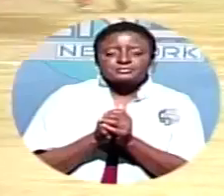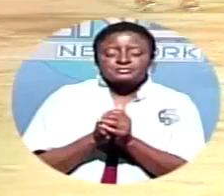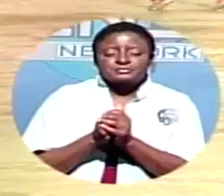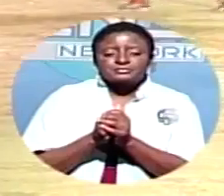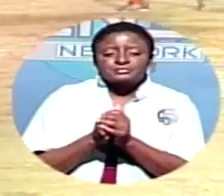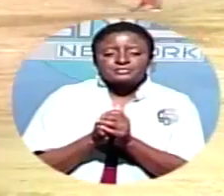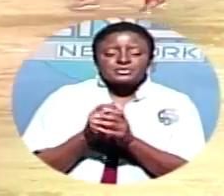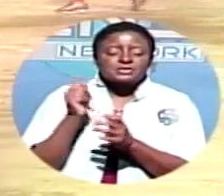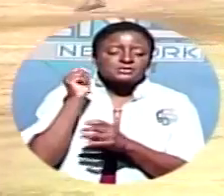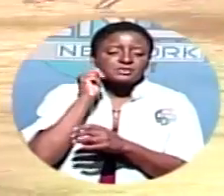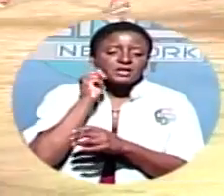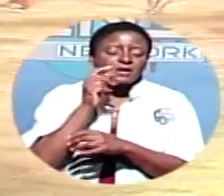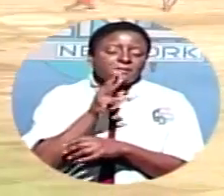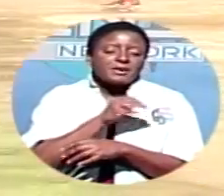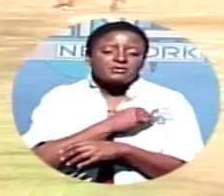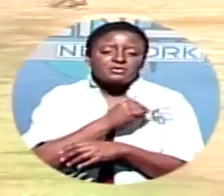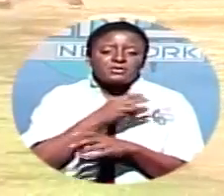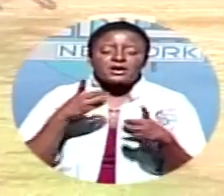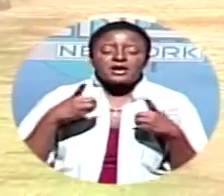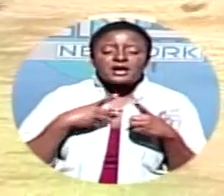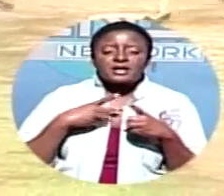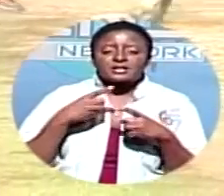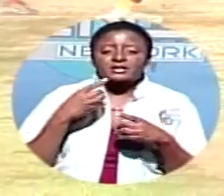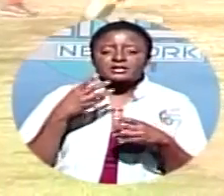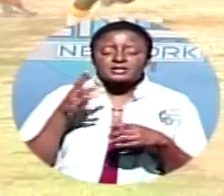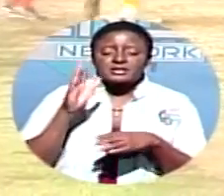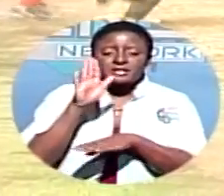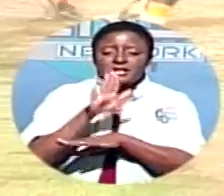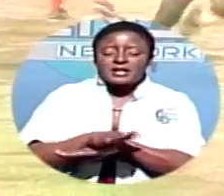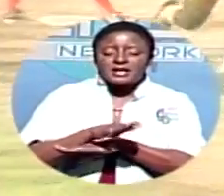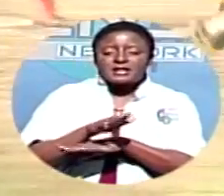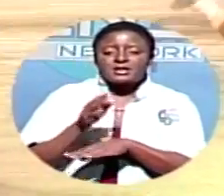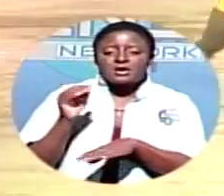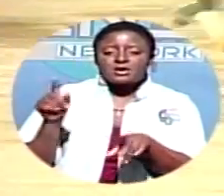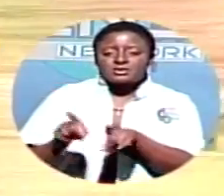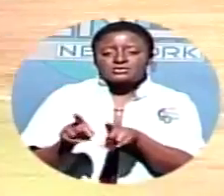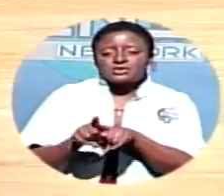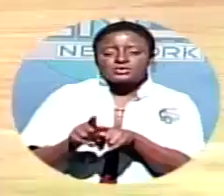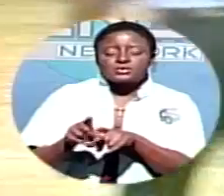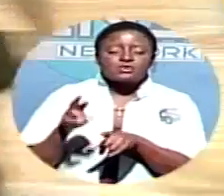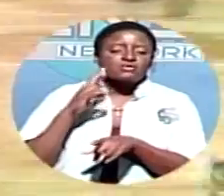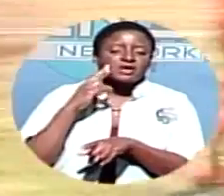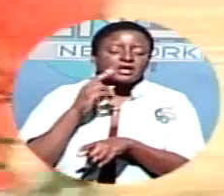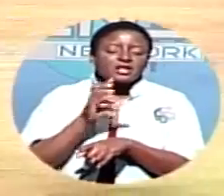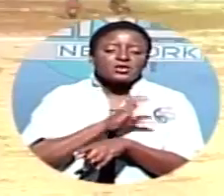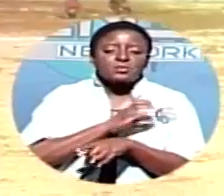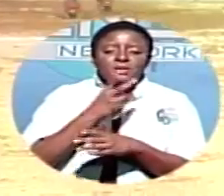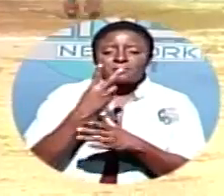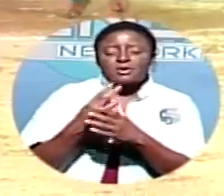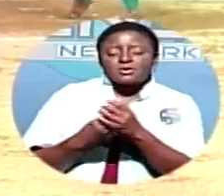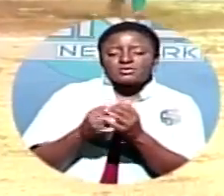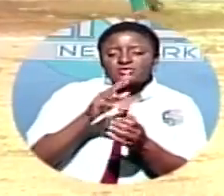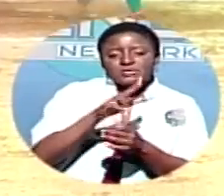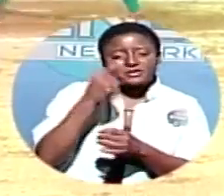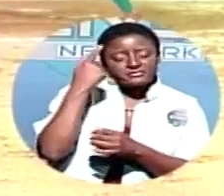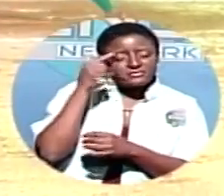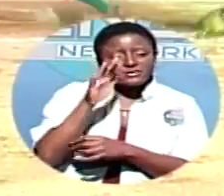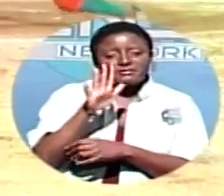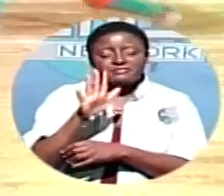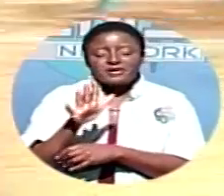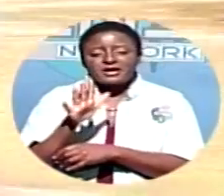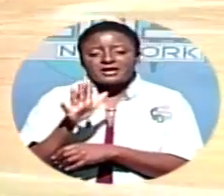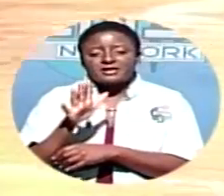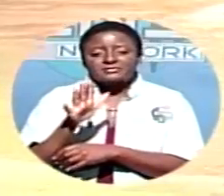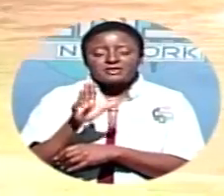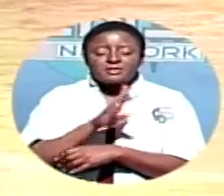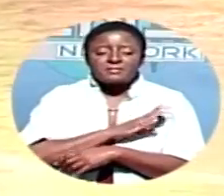Tarika Monroe, she had a night as well. We could tell you that she and Raquel Cooper, they were both 3-for-5. LaShanda Bethel and Vanetta Nairn, each